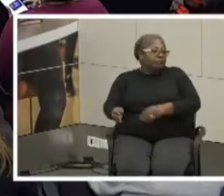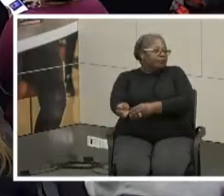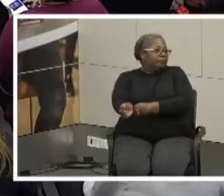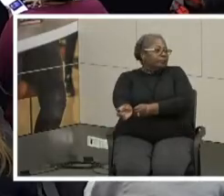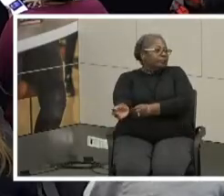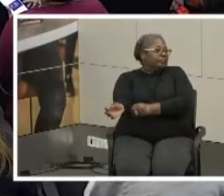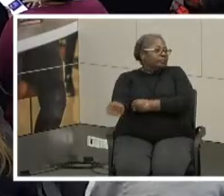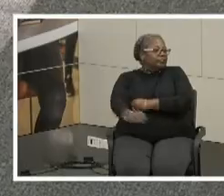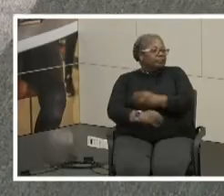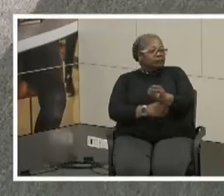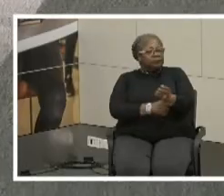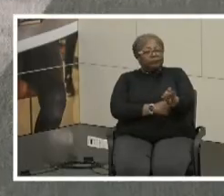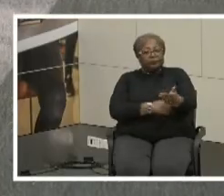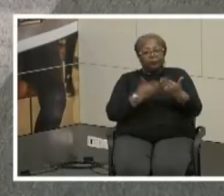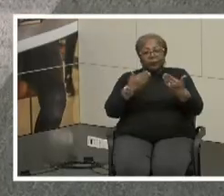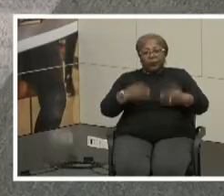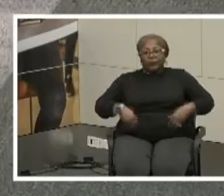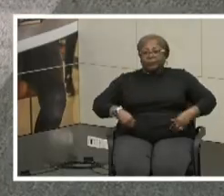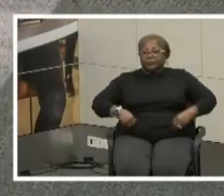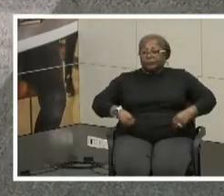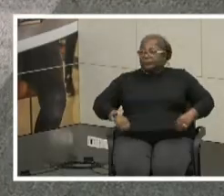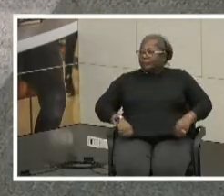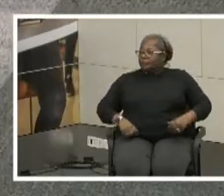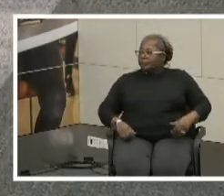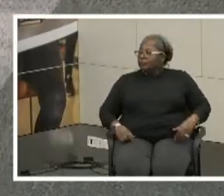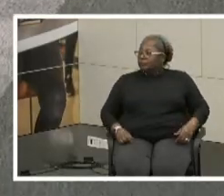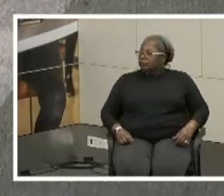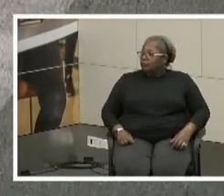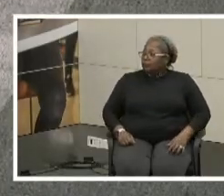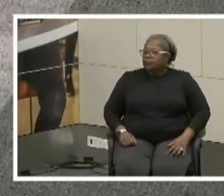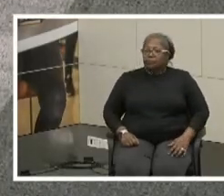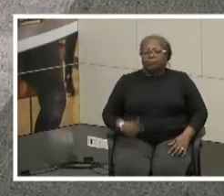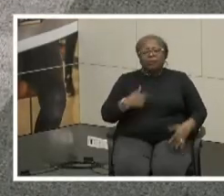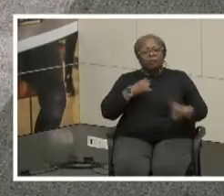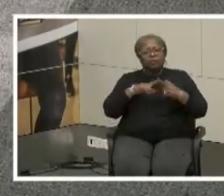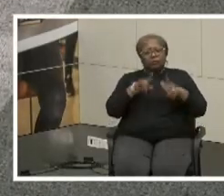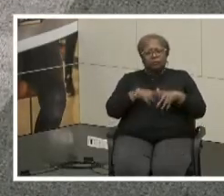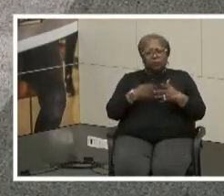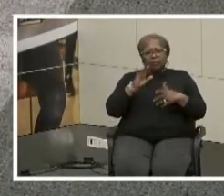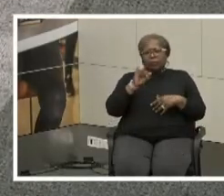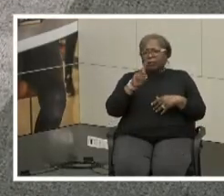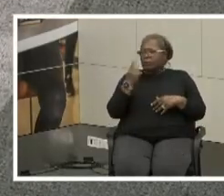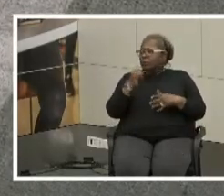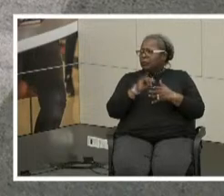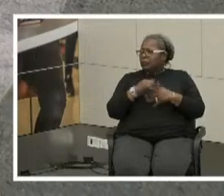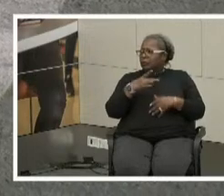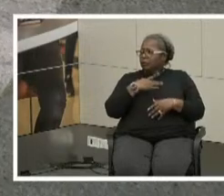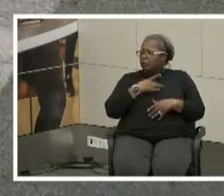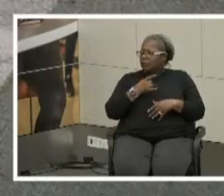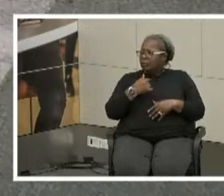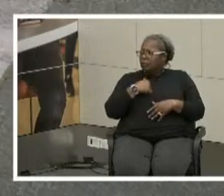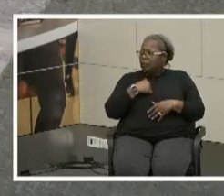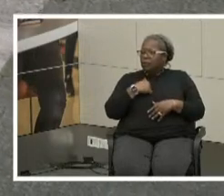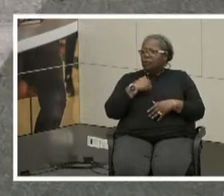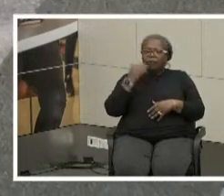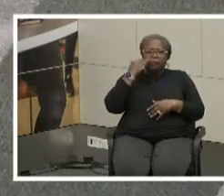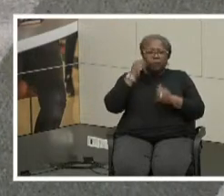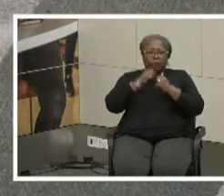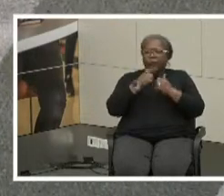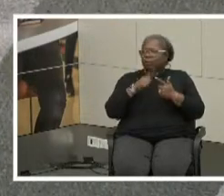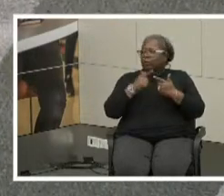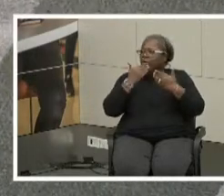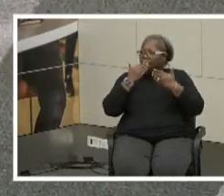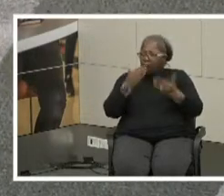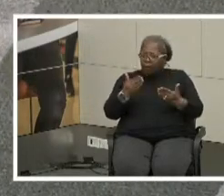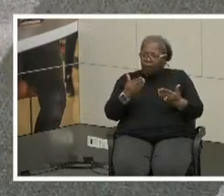here go ahead I want to start off by doing something that you likely aren't familiar with I want to